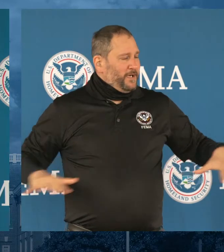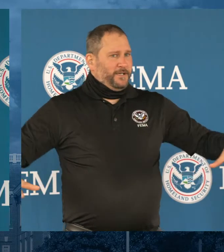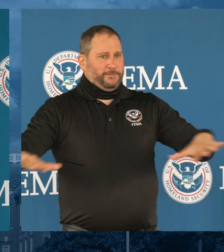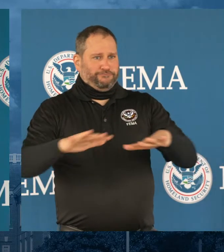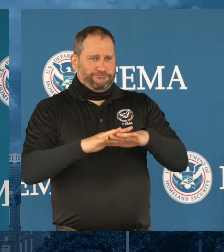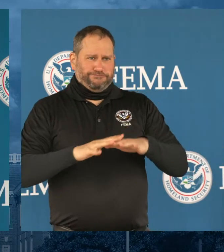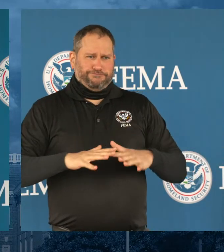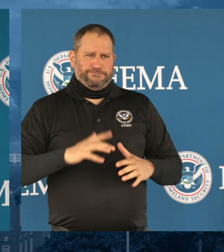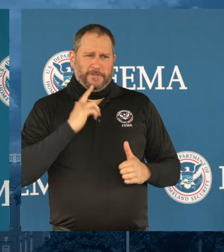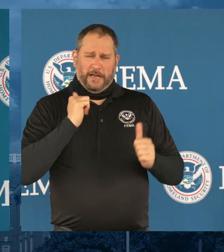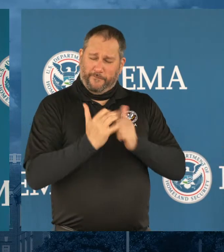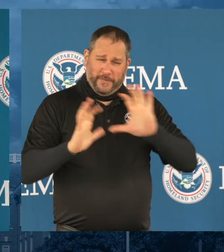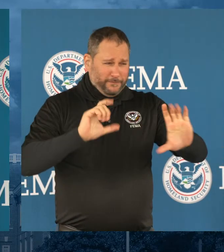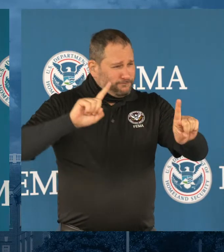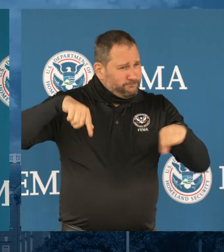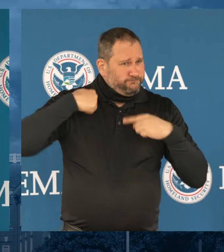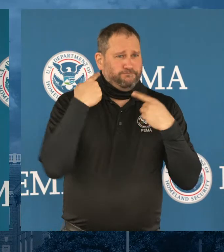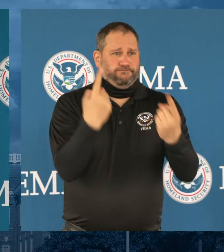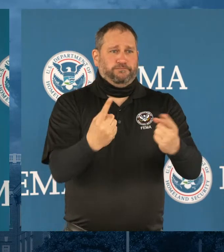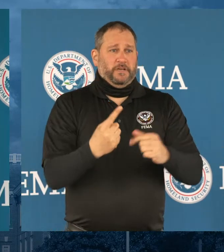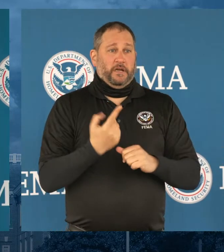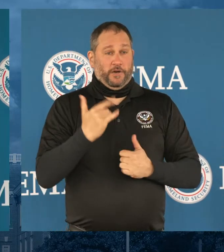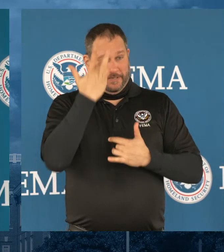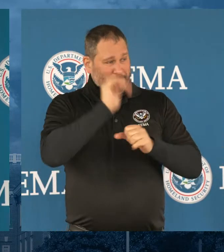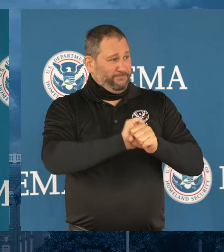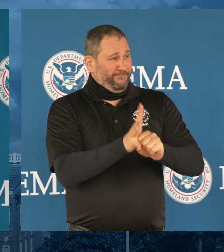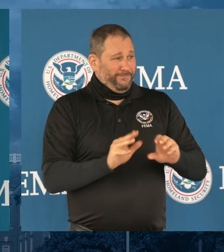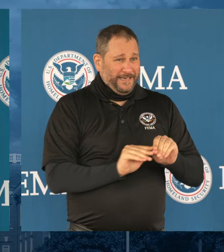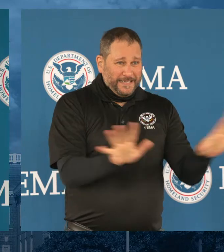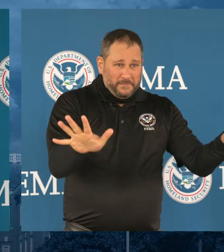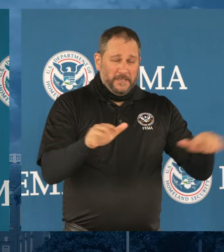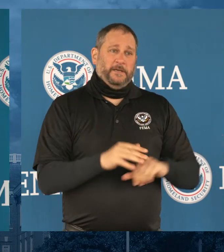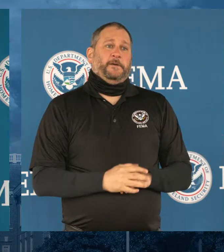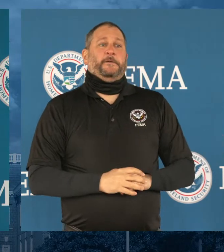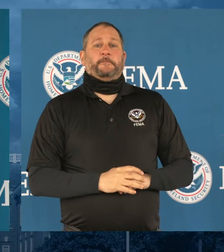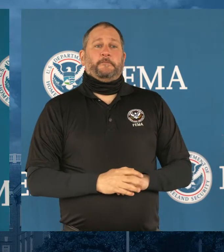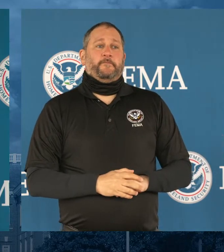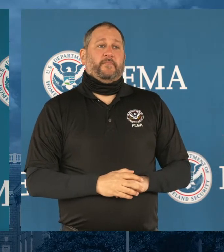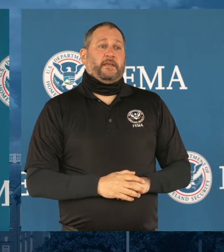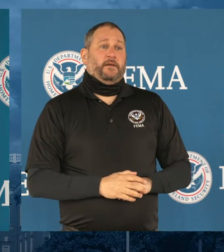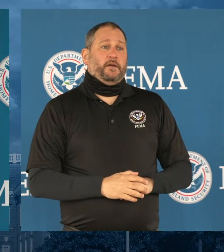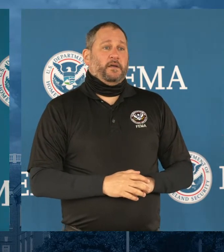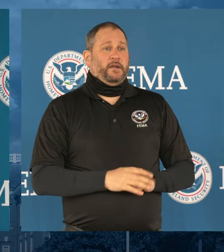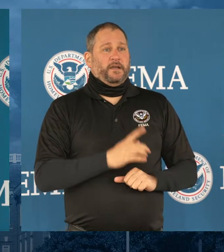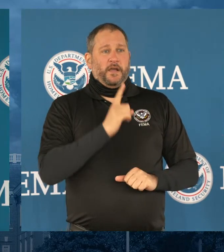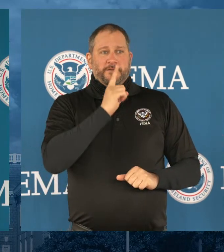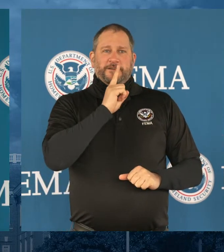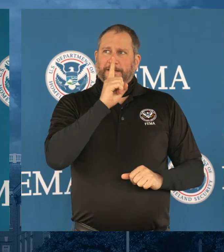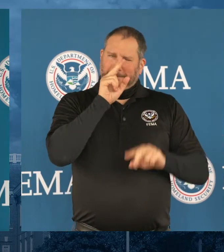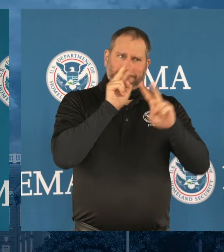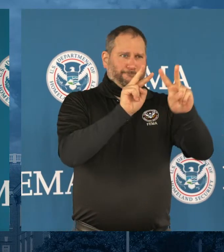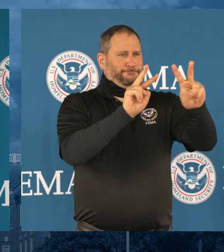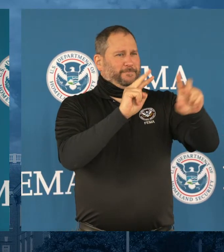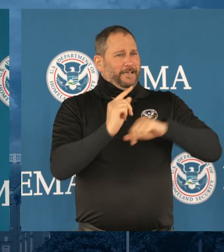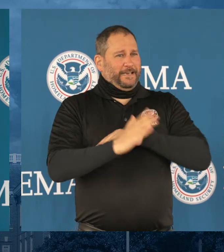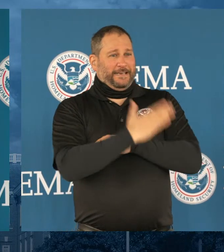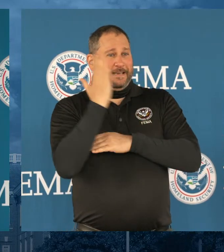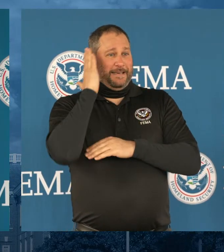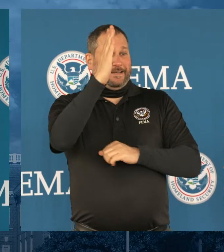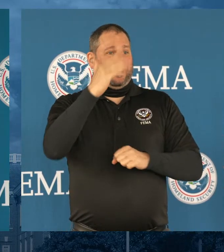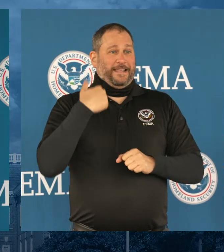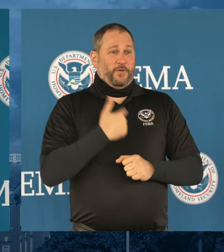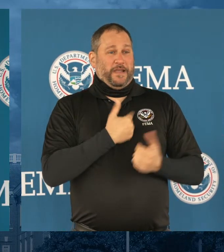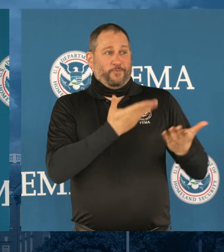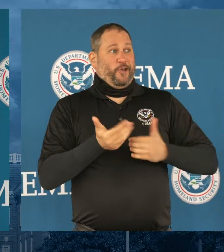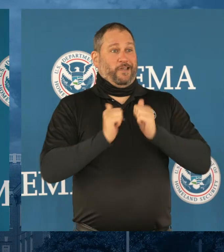you've done during the pandemic. I frankly can't wait for the day where we bring a NASCAR race back here and have